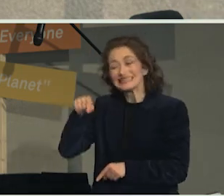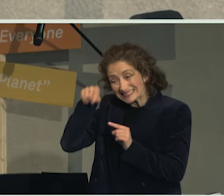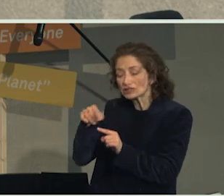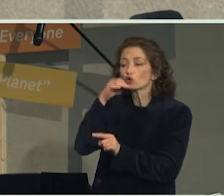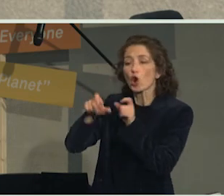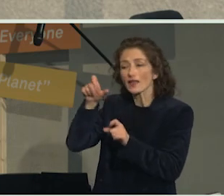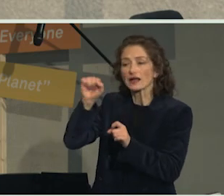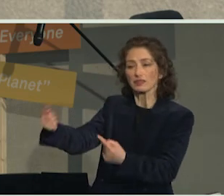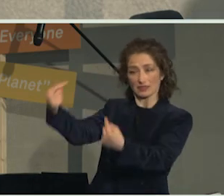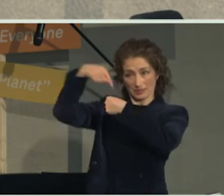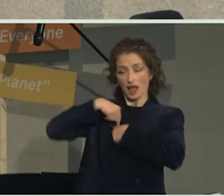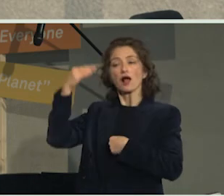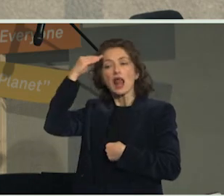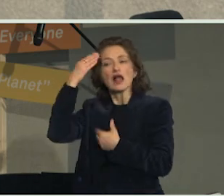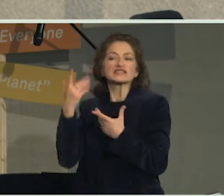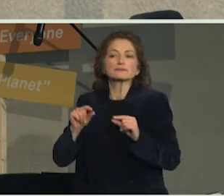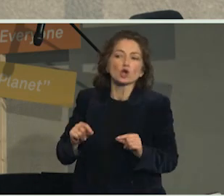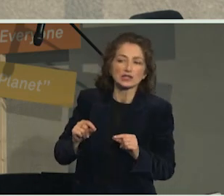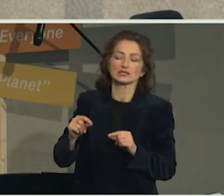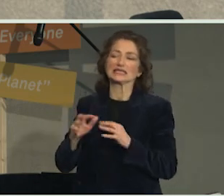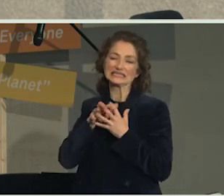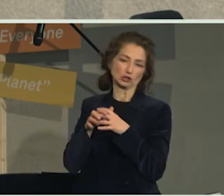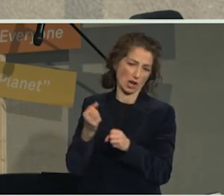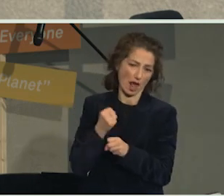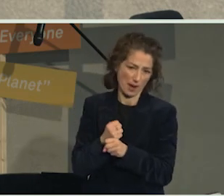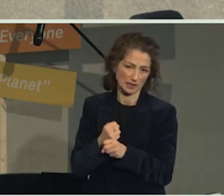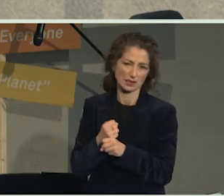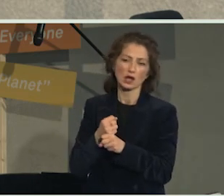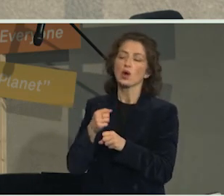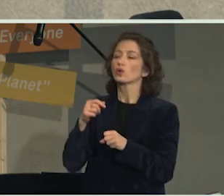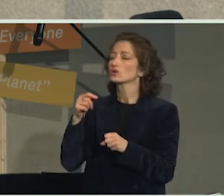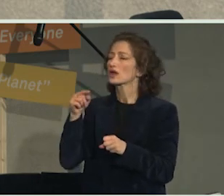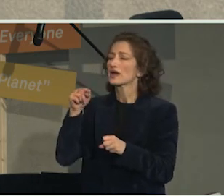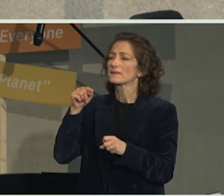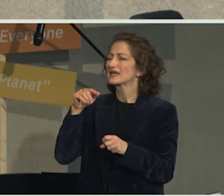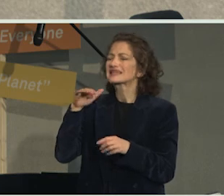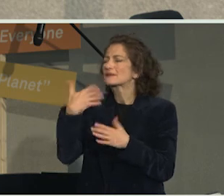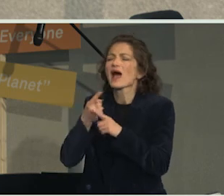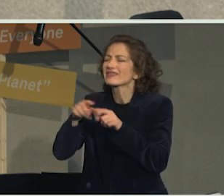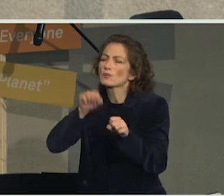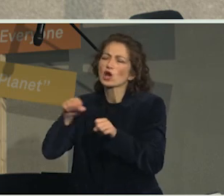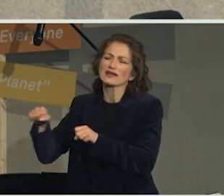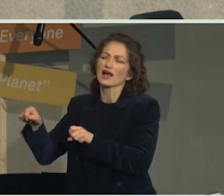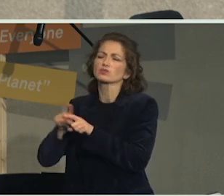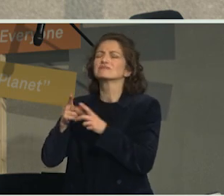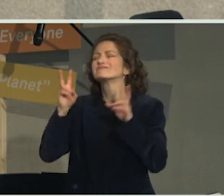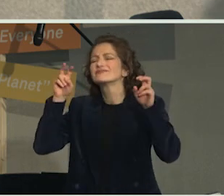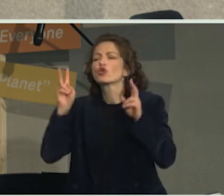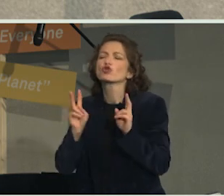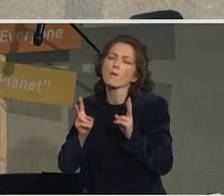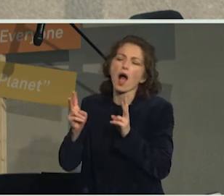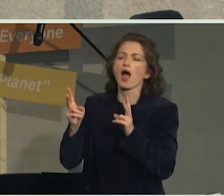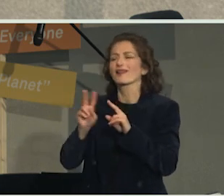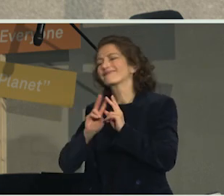can go and learn more about intersectional work. And then there are just a lot of other ways in which traditional movements have